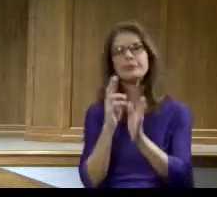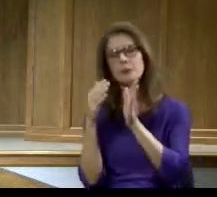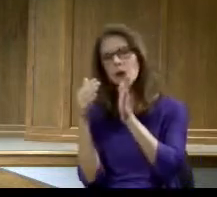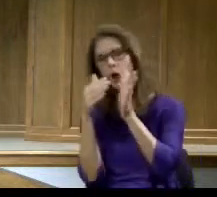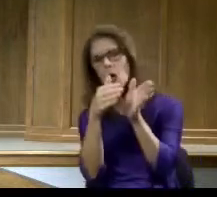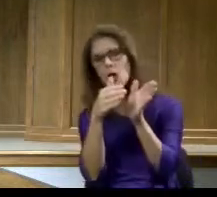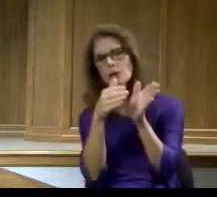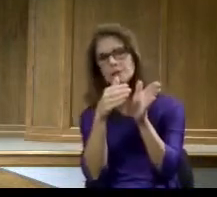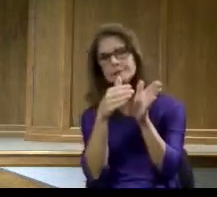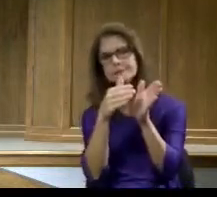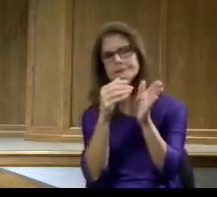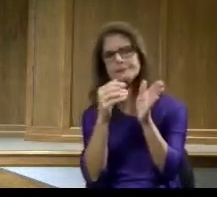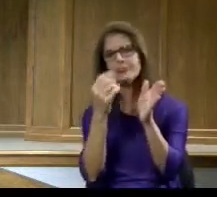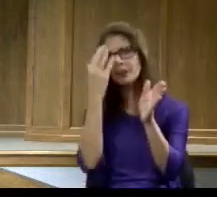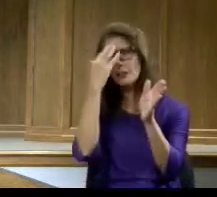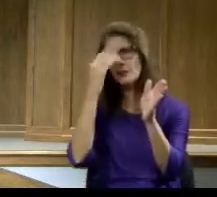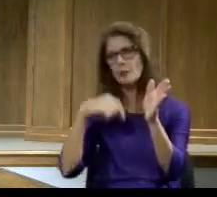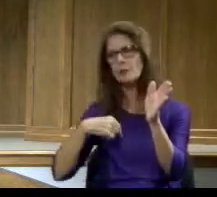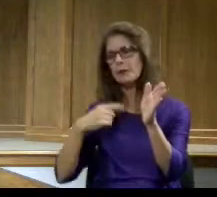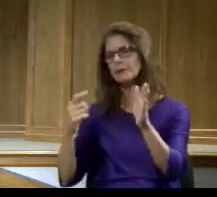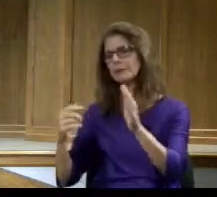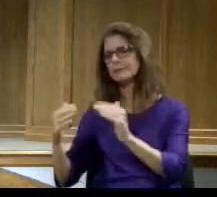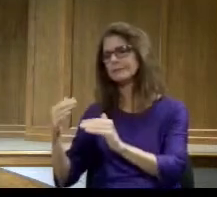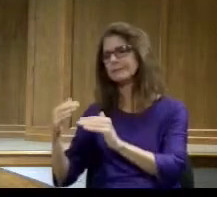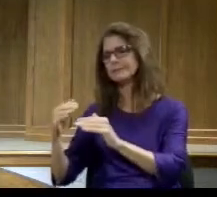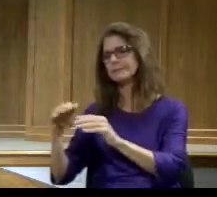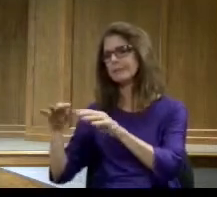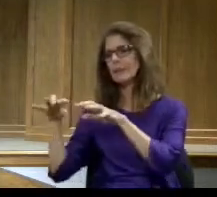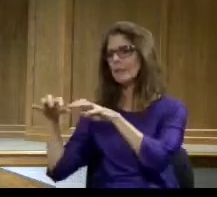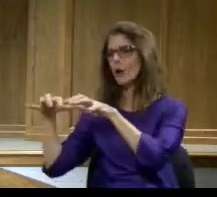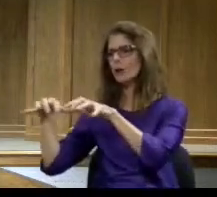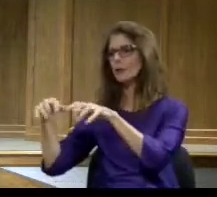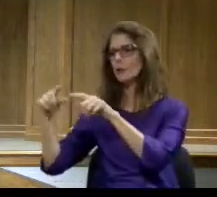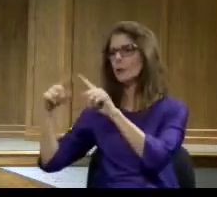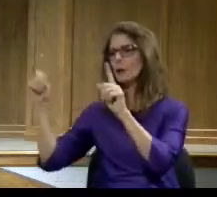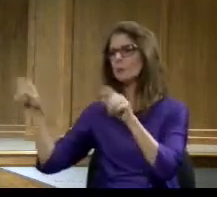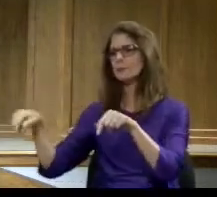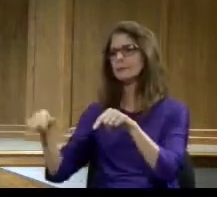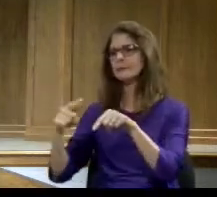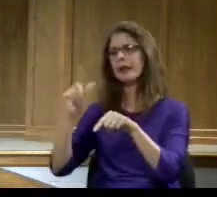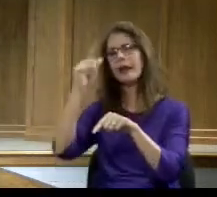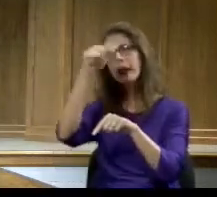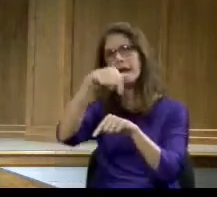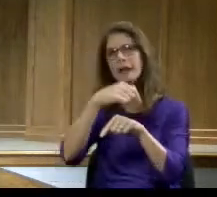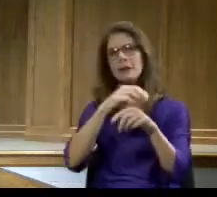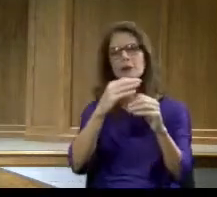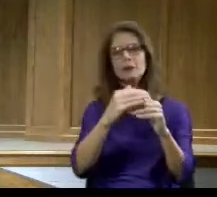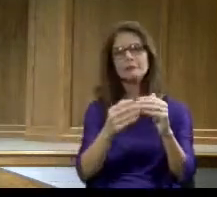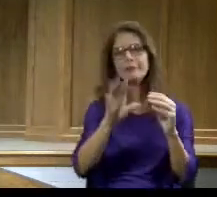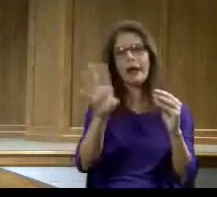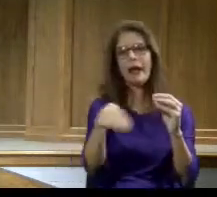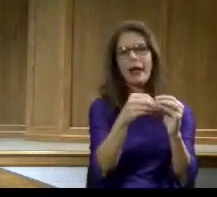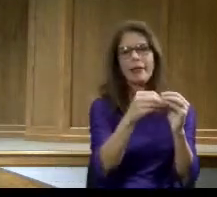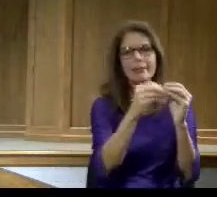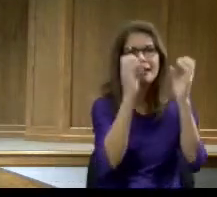the auditorium first. Years later, you build on the education building. That's what they did.